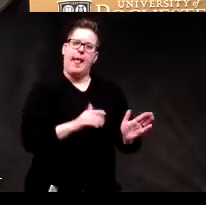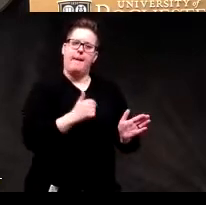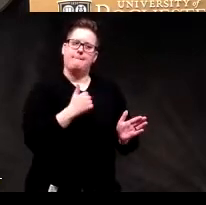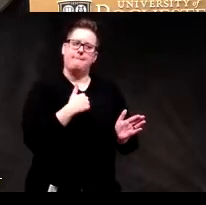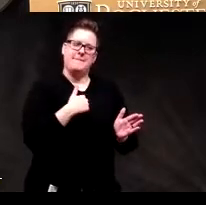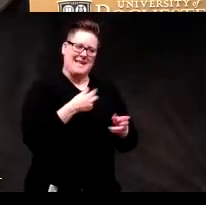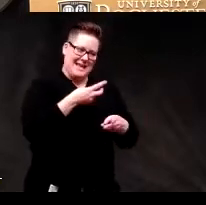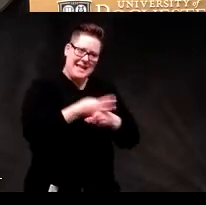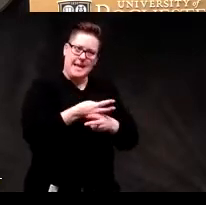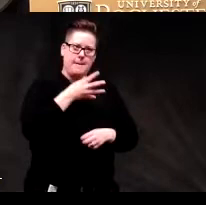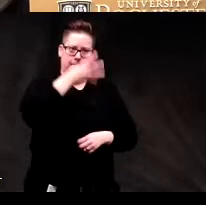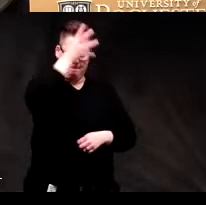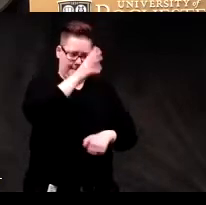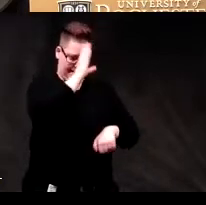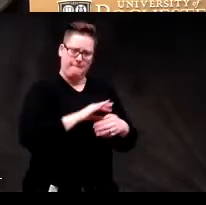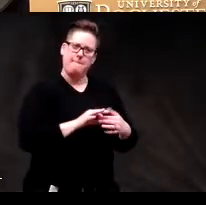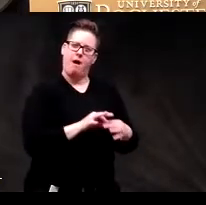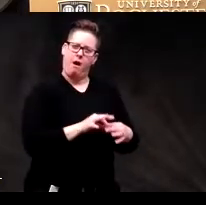that bond?